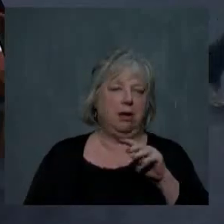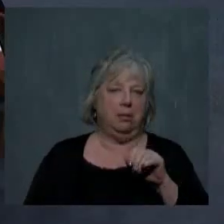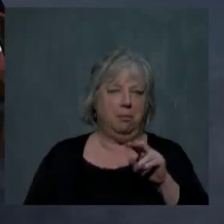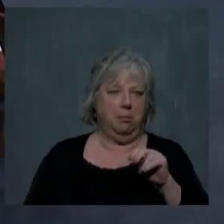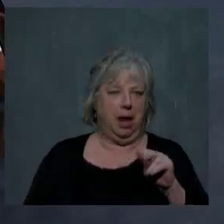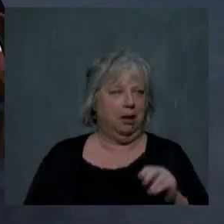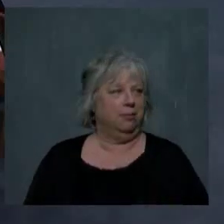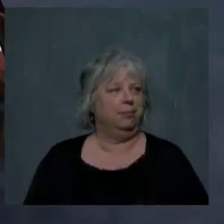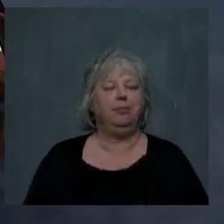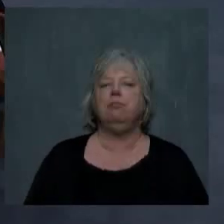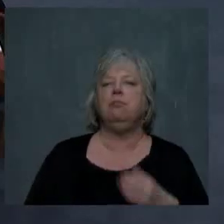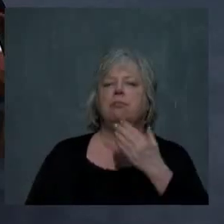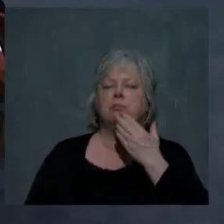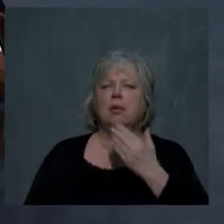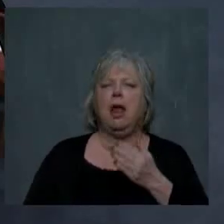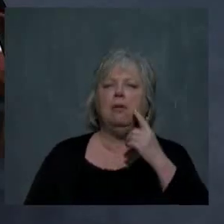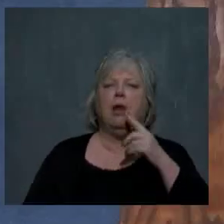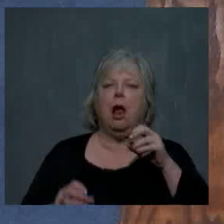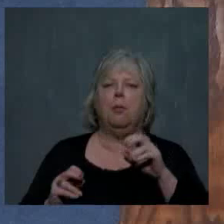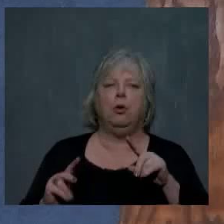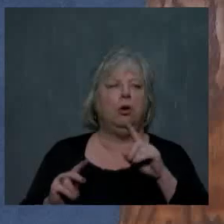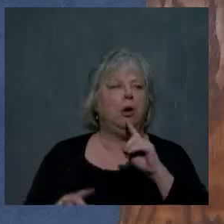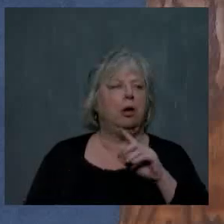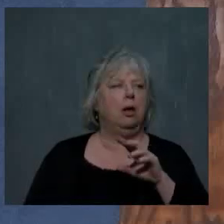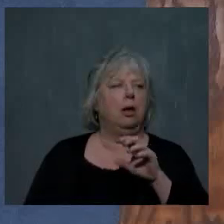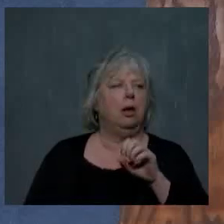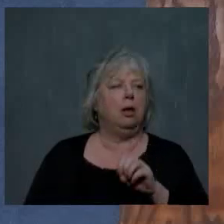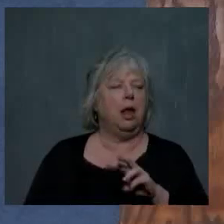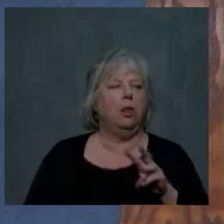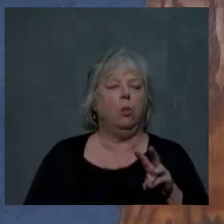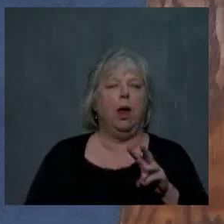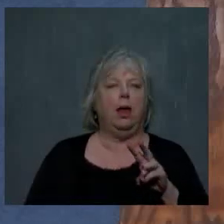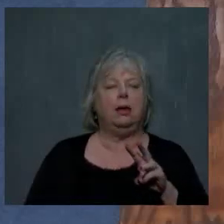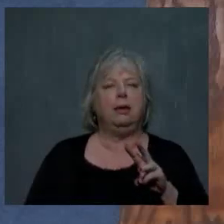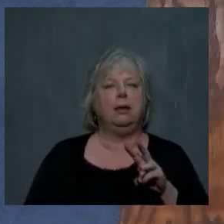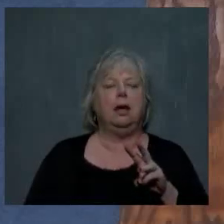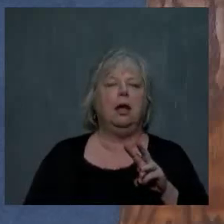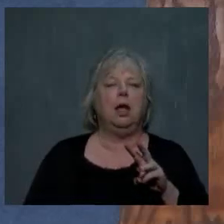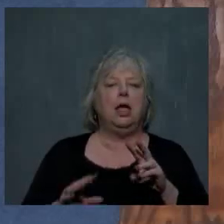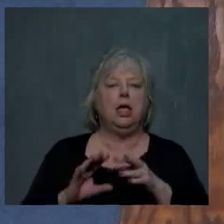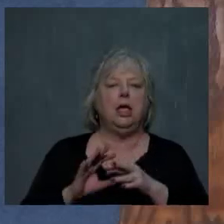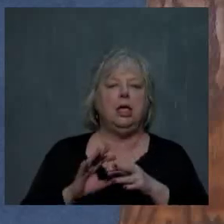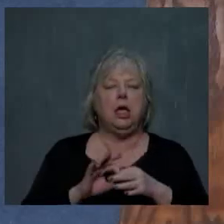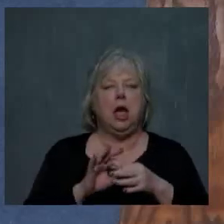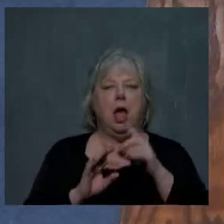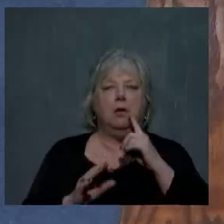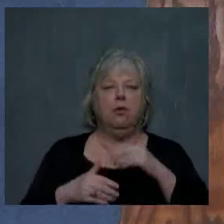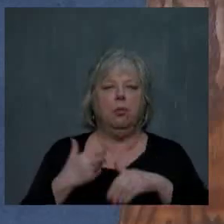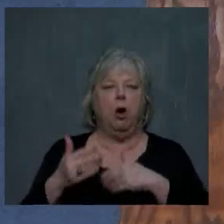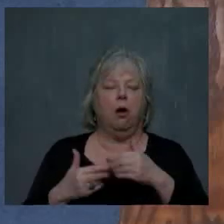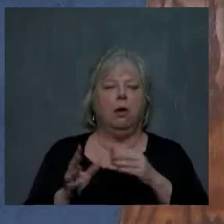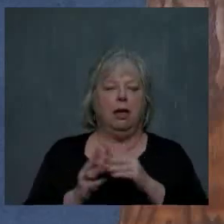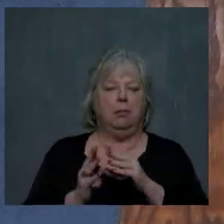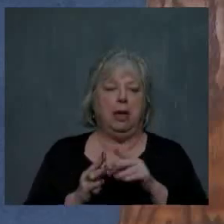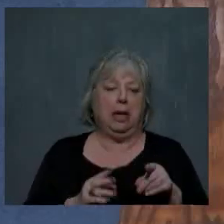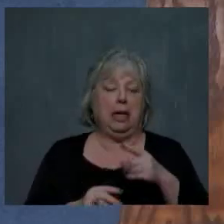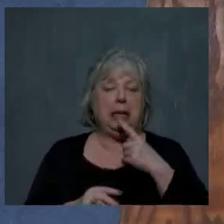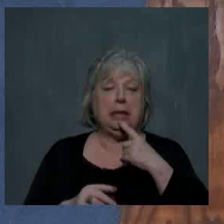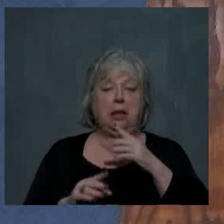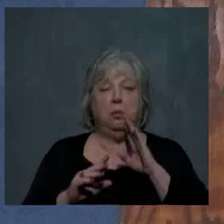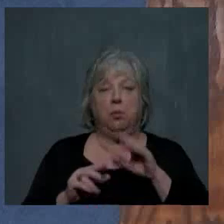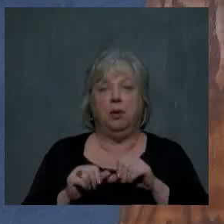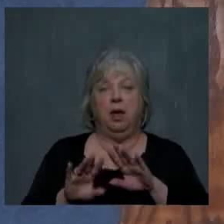Thank you for the opportunity. At the Southwest Ops meeting, when this was proposed to us, they was talking about running until 10 o'clock at